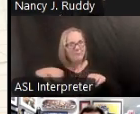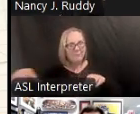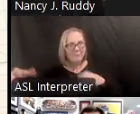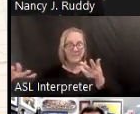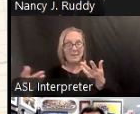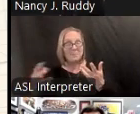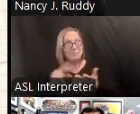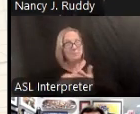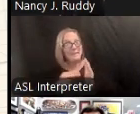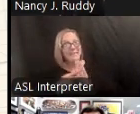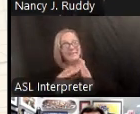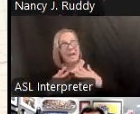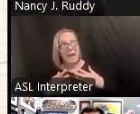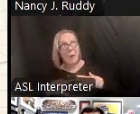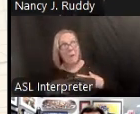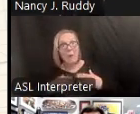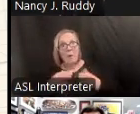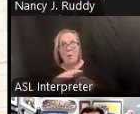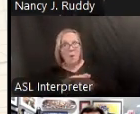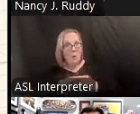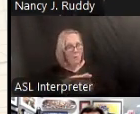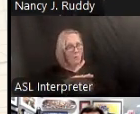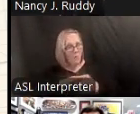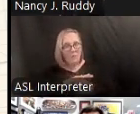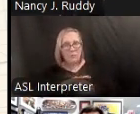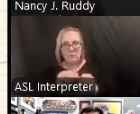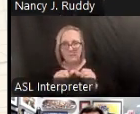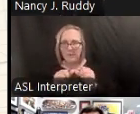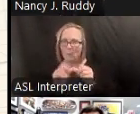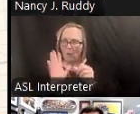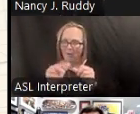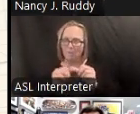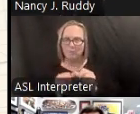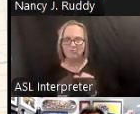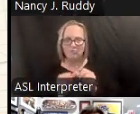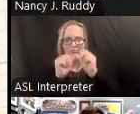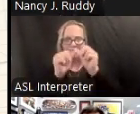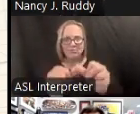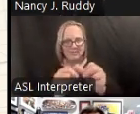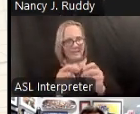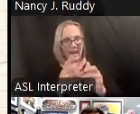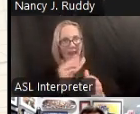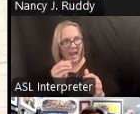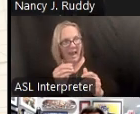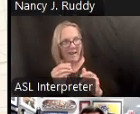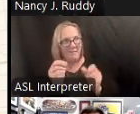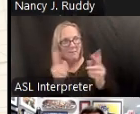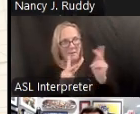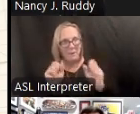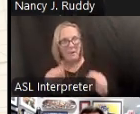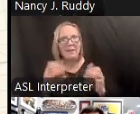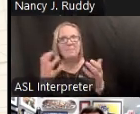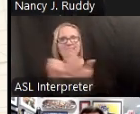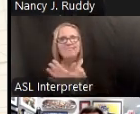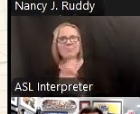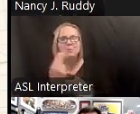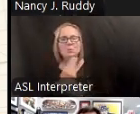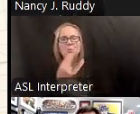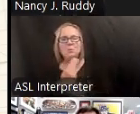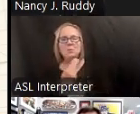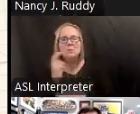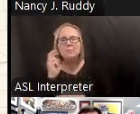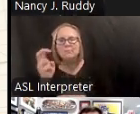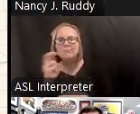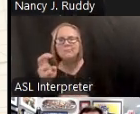our location will continue a desire for sustainability and the use of public transportation. Access